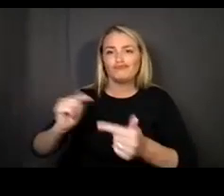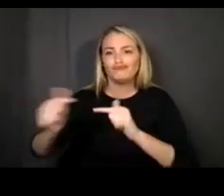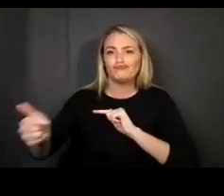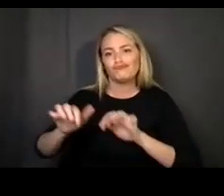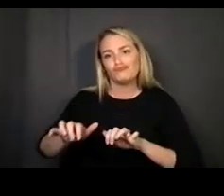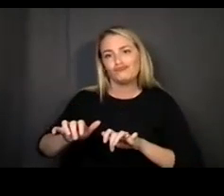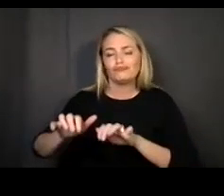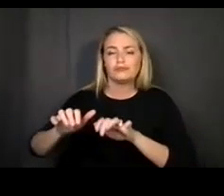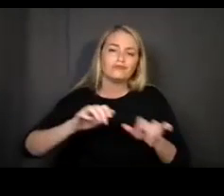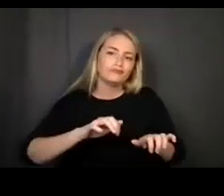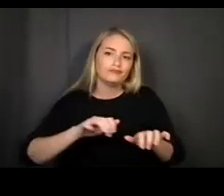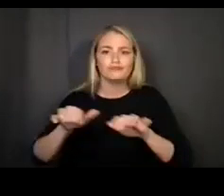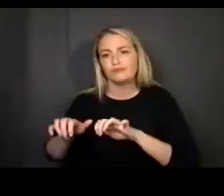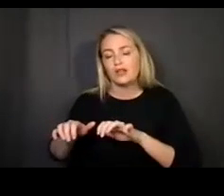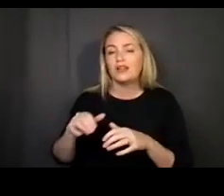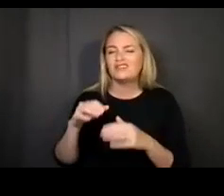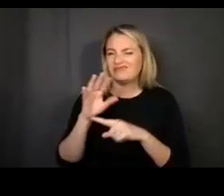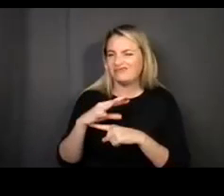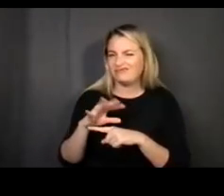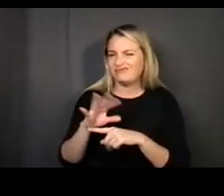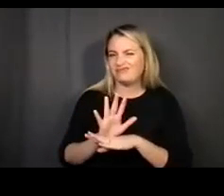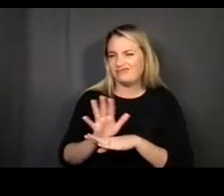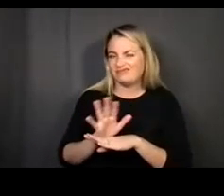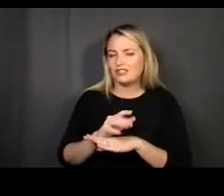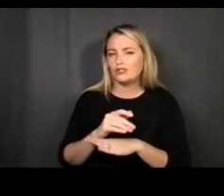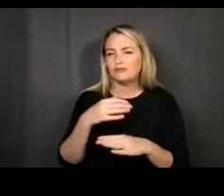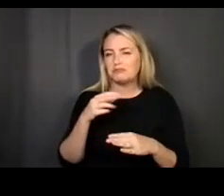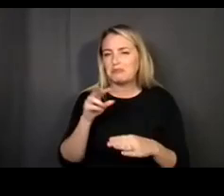there's a little video to explain that and see that in action.